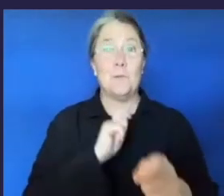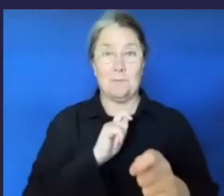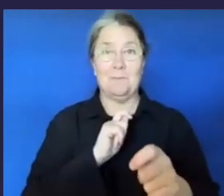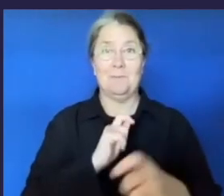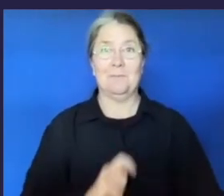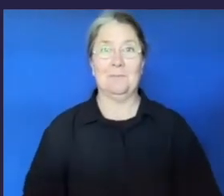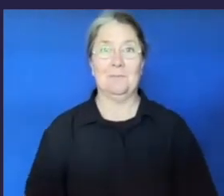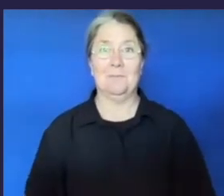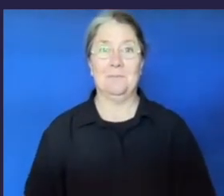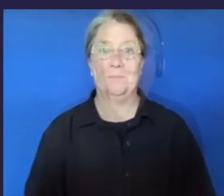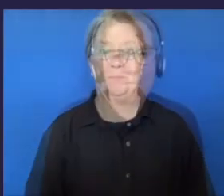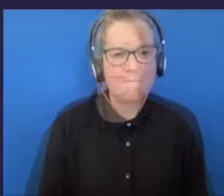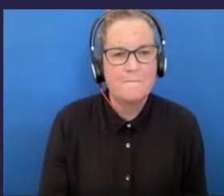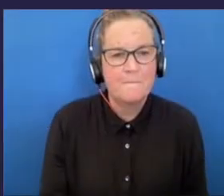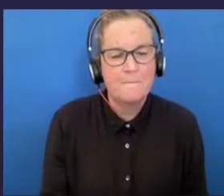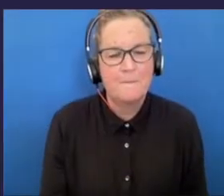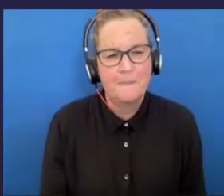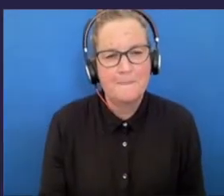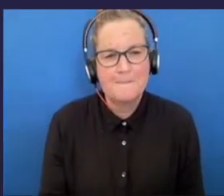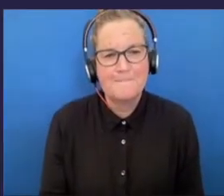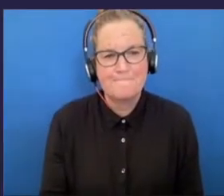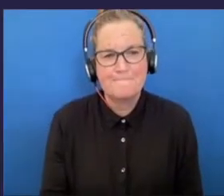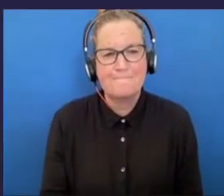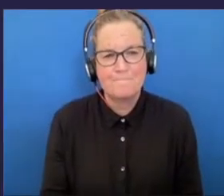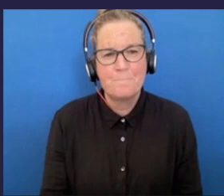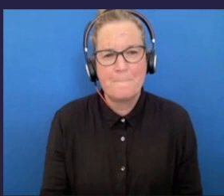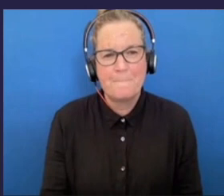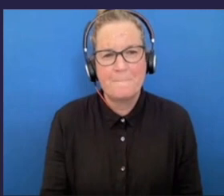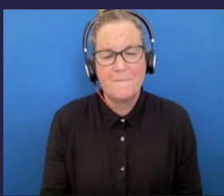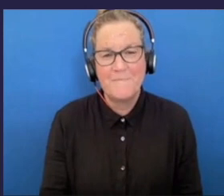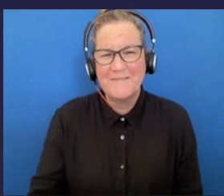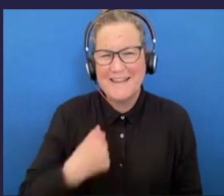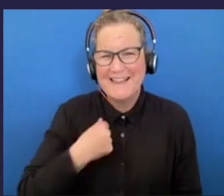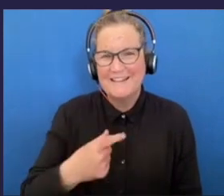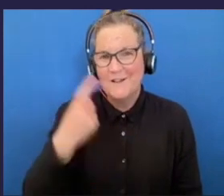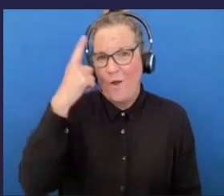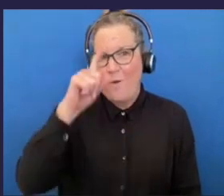All right. I've called this the magic question.